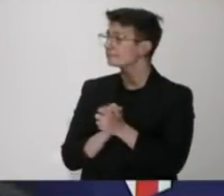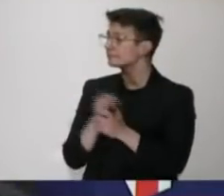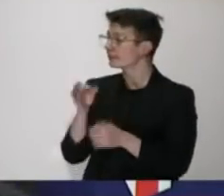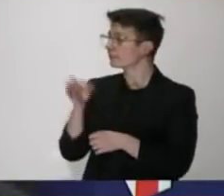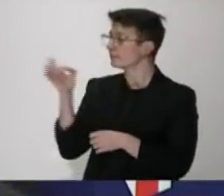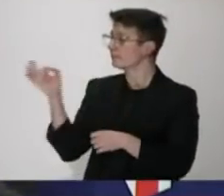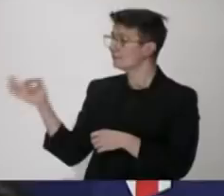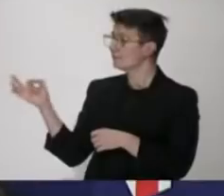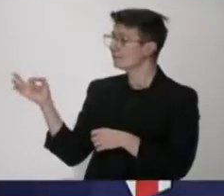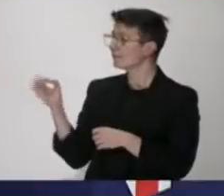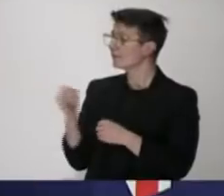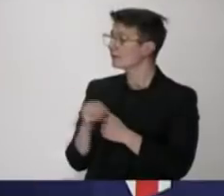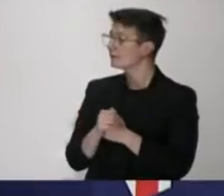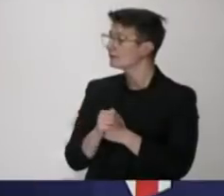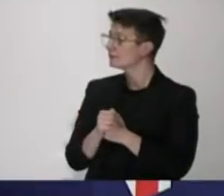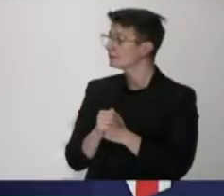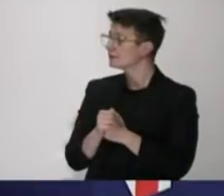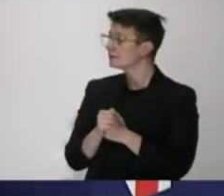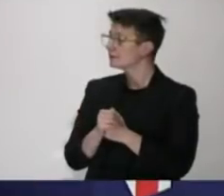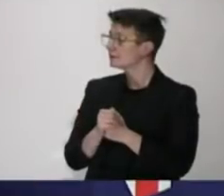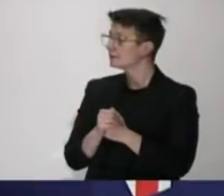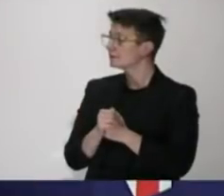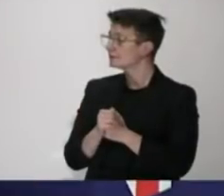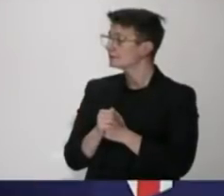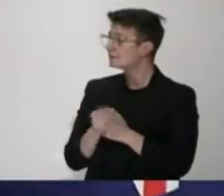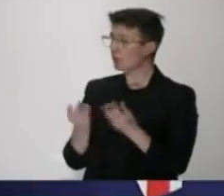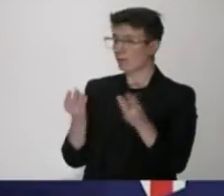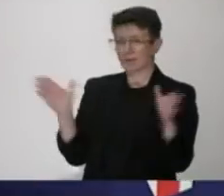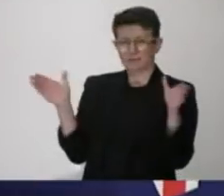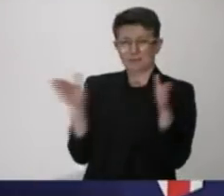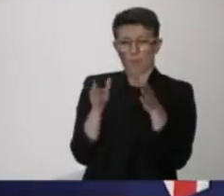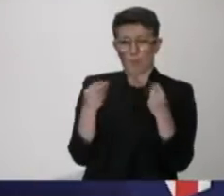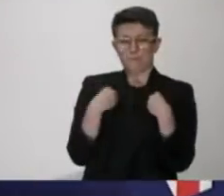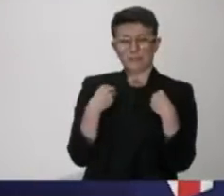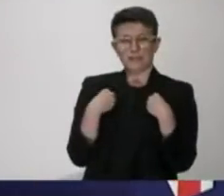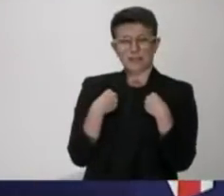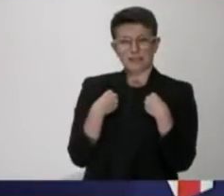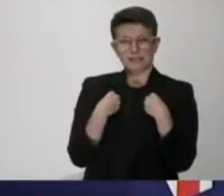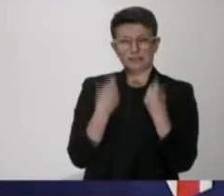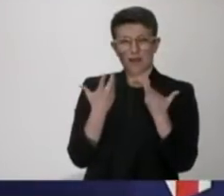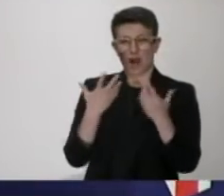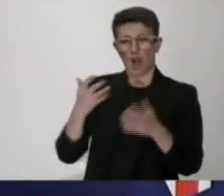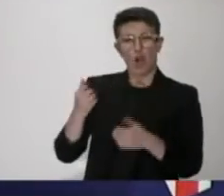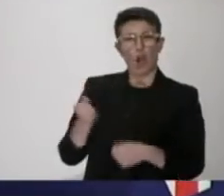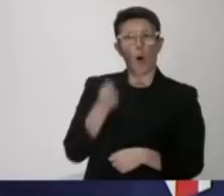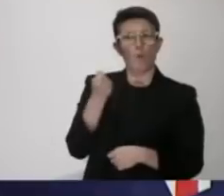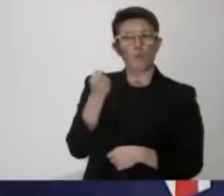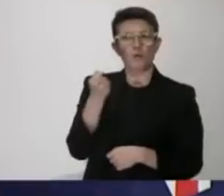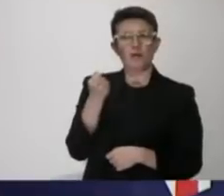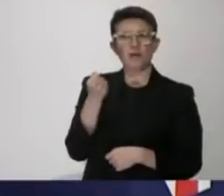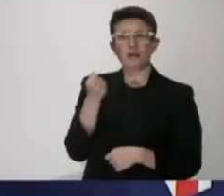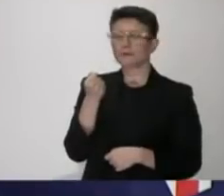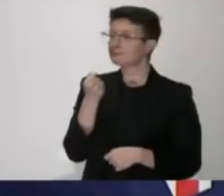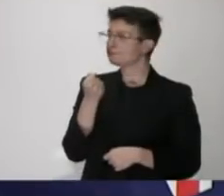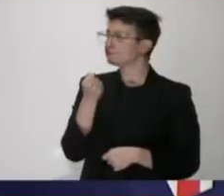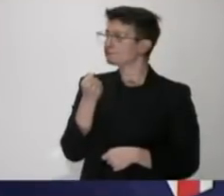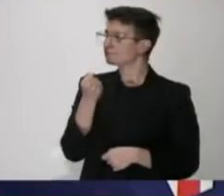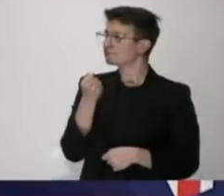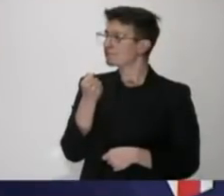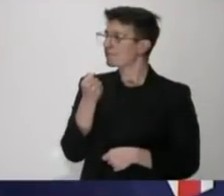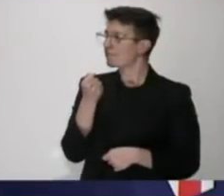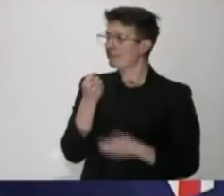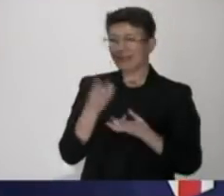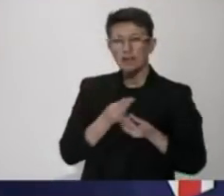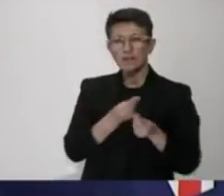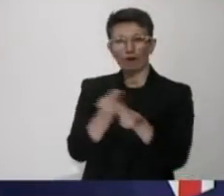flow loan scheme, would you look at extending that to slightly larger businesses as well? At this stage, no. It's doing